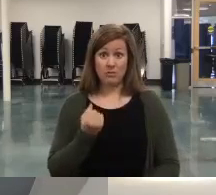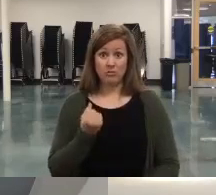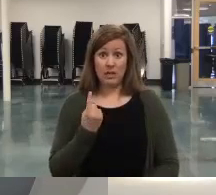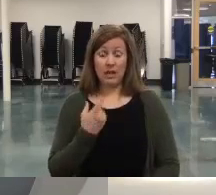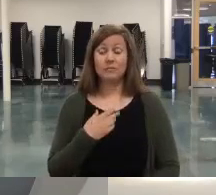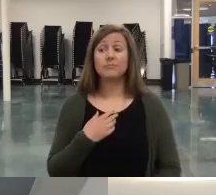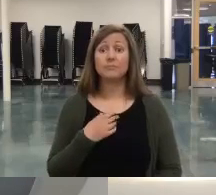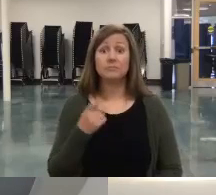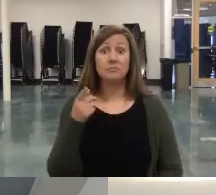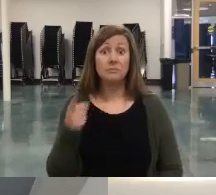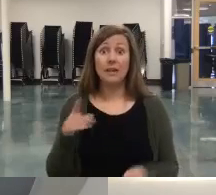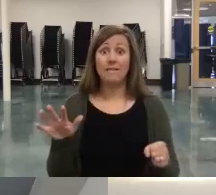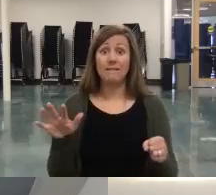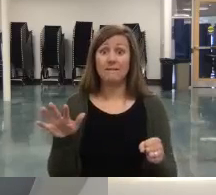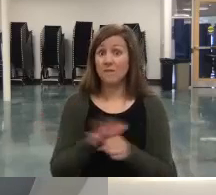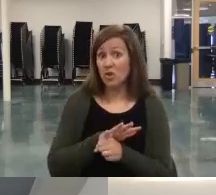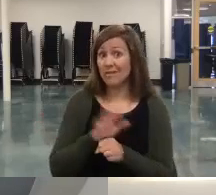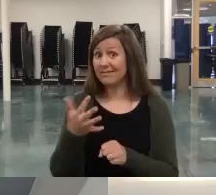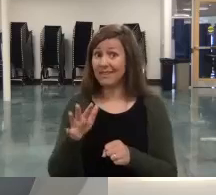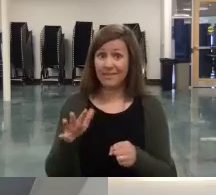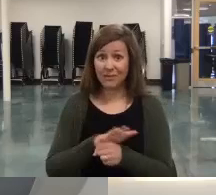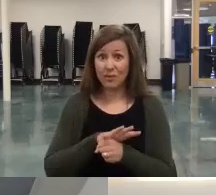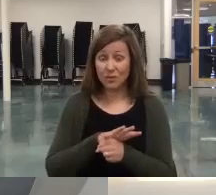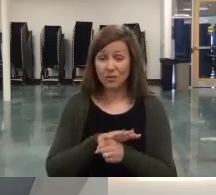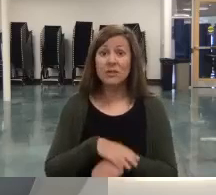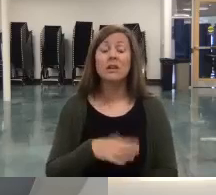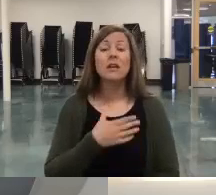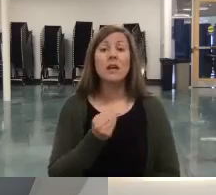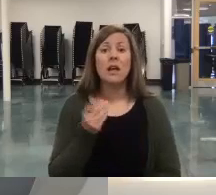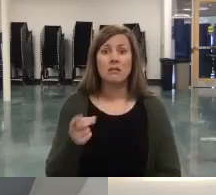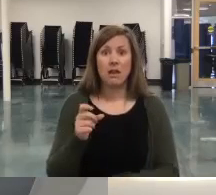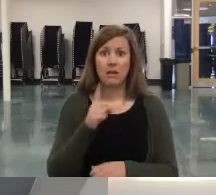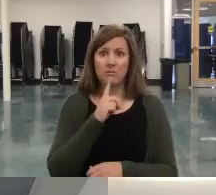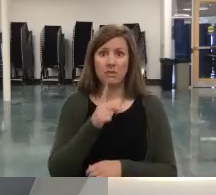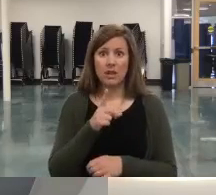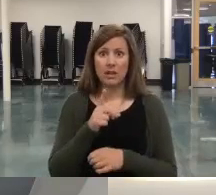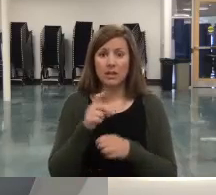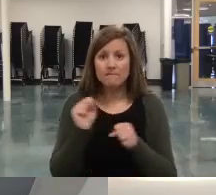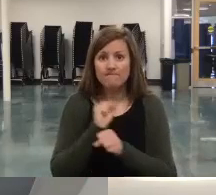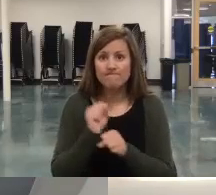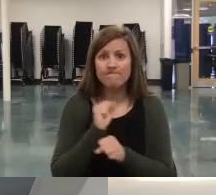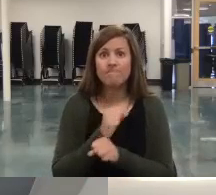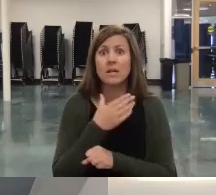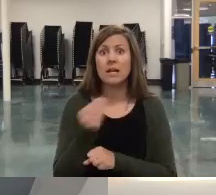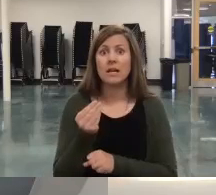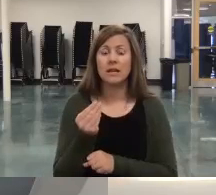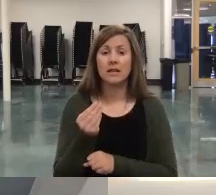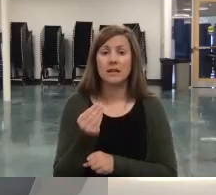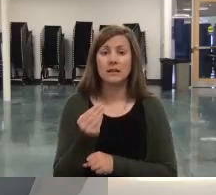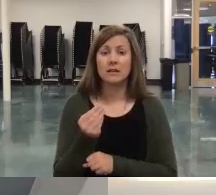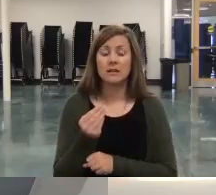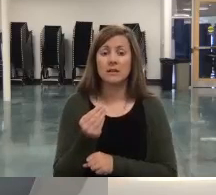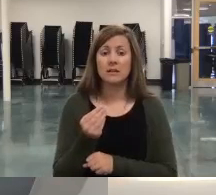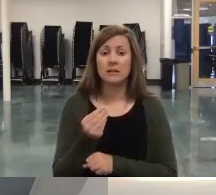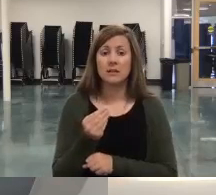are full, fairly full, and they are working like gangbusters. And